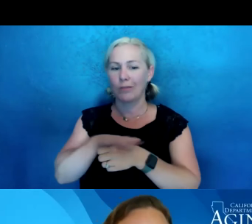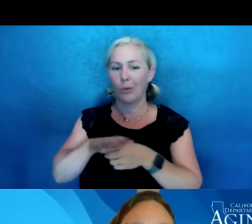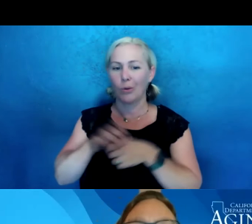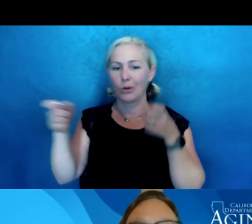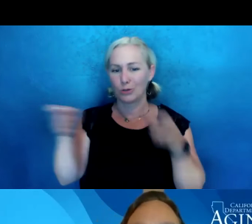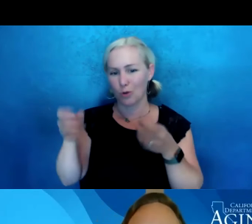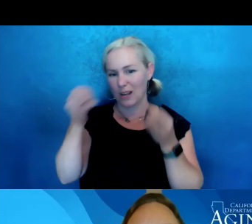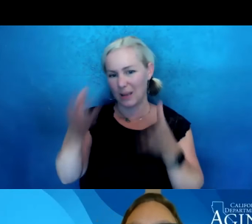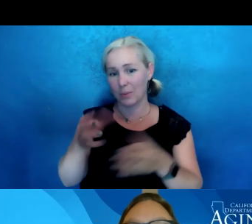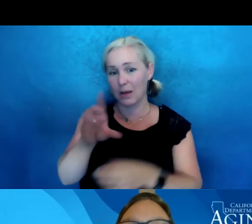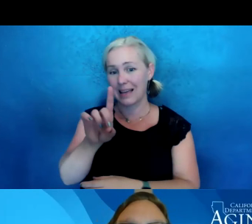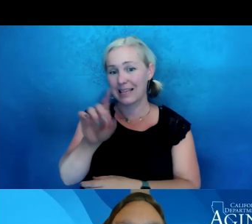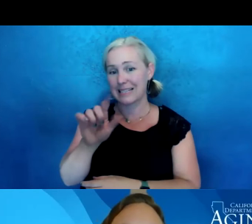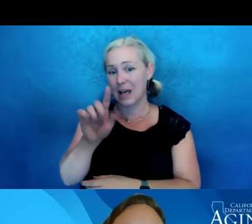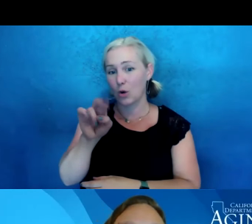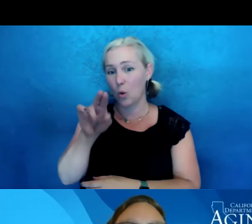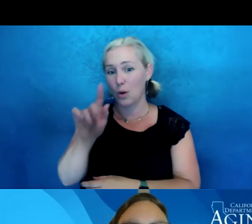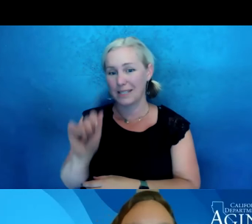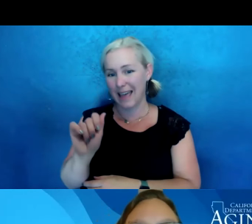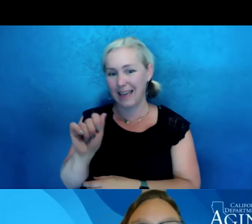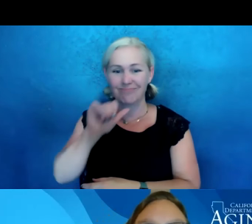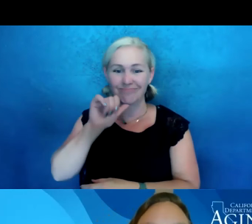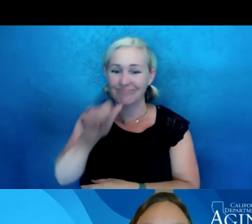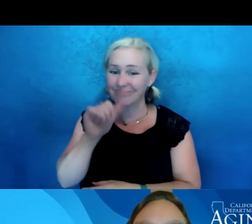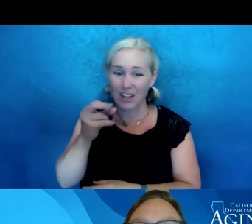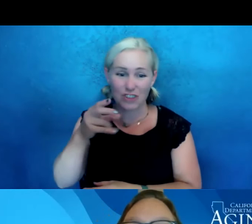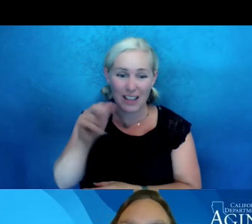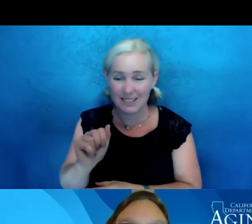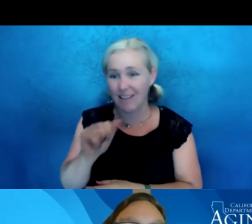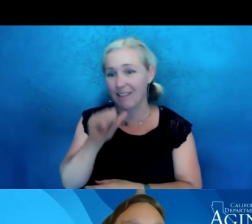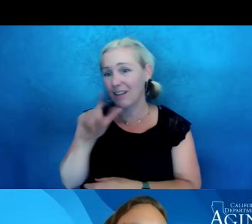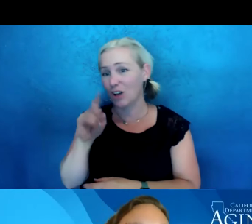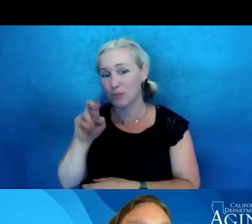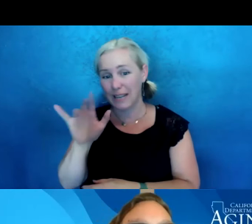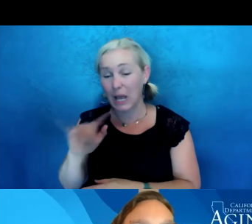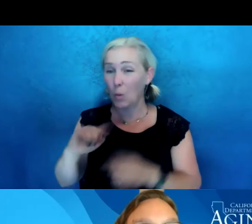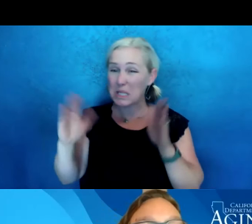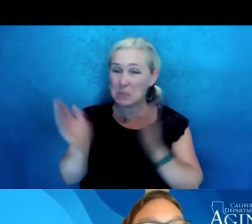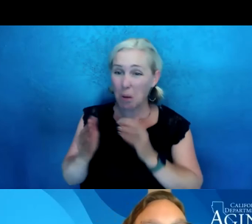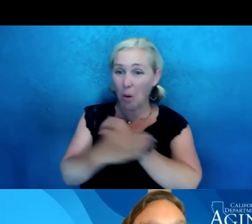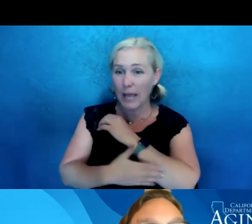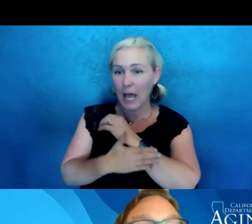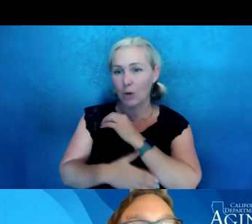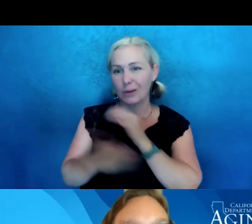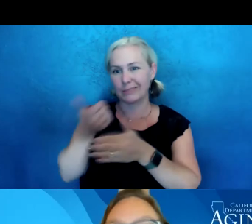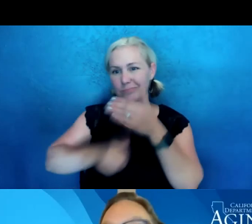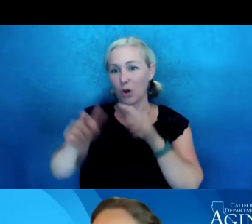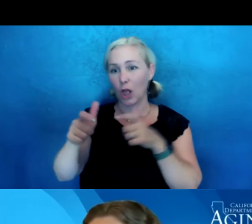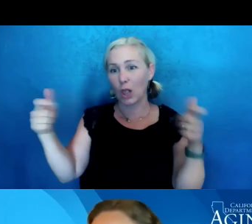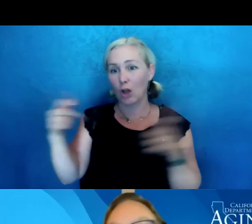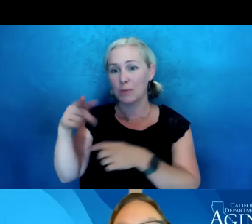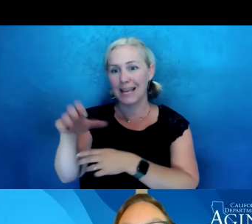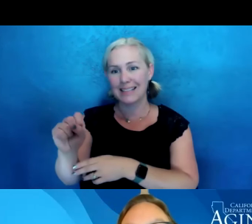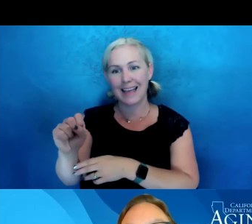Del Norte is not Shasta, is not Trinity, etc. When a smaller county is part of a larger PSA, they don't always feel